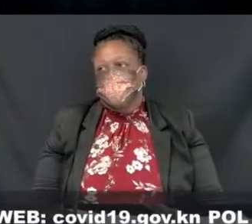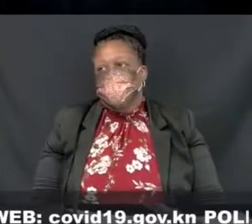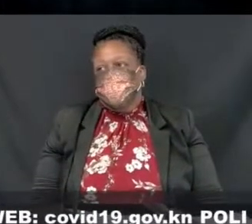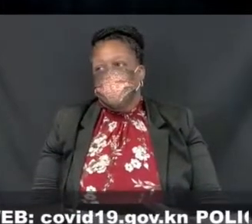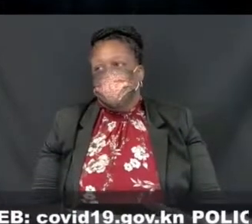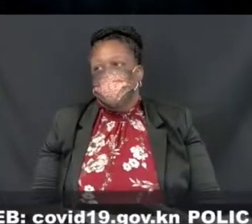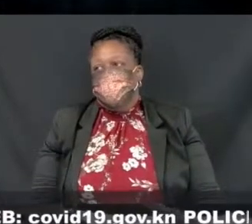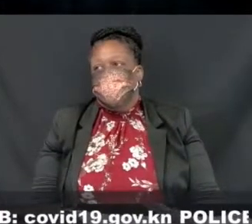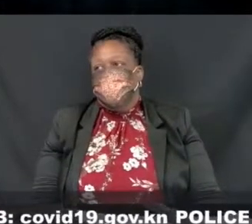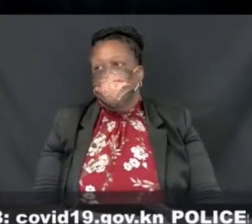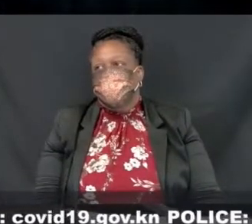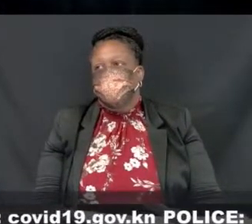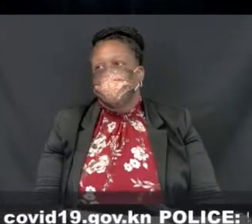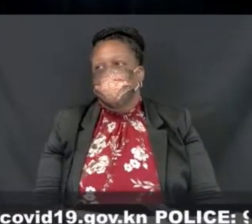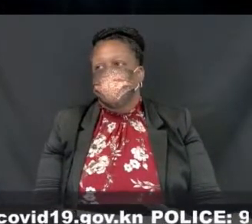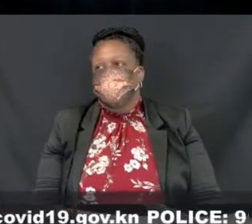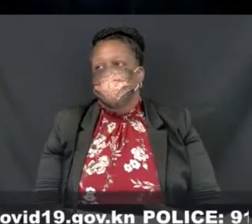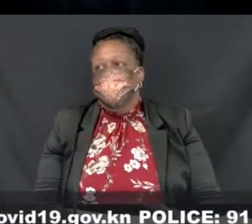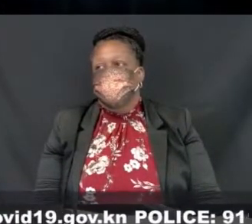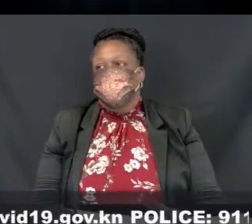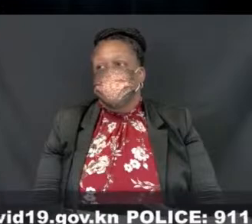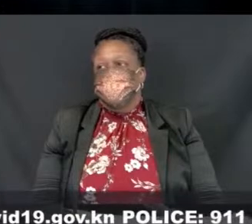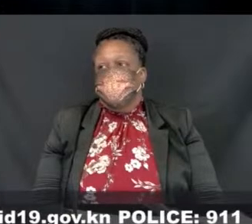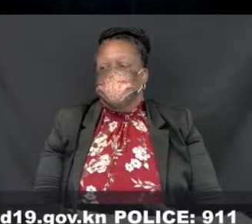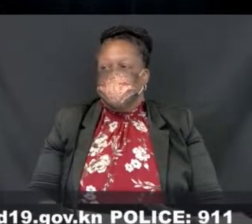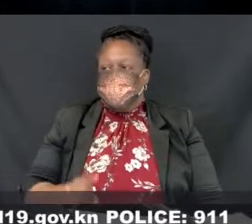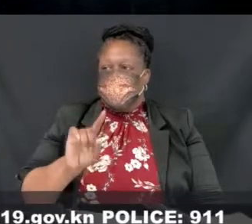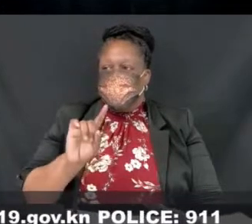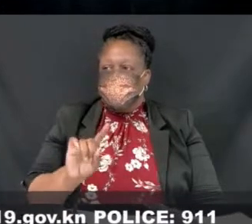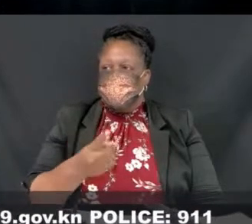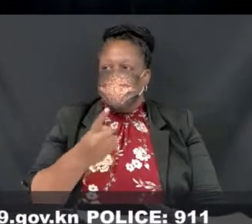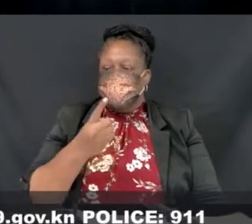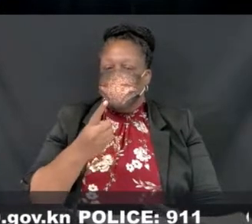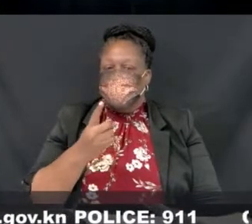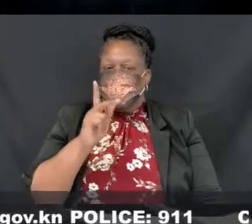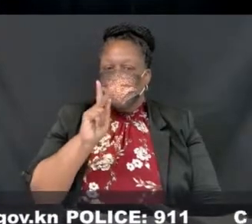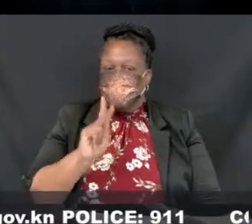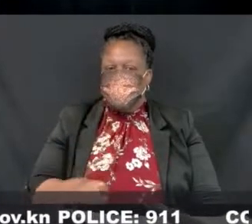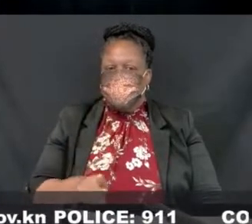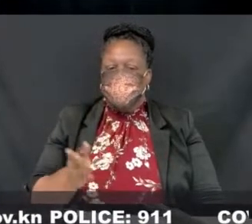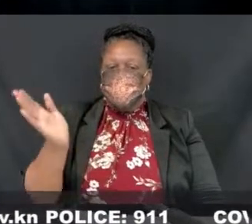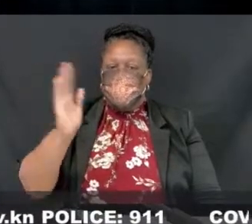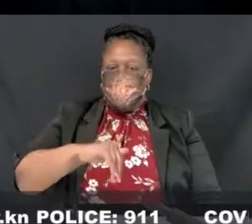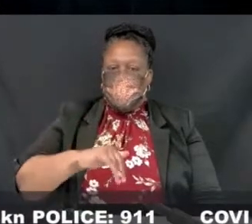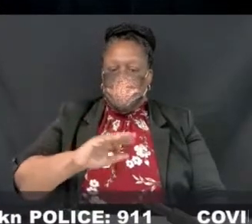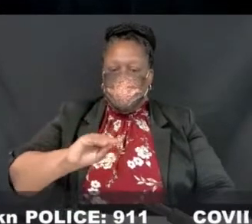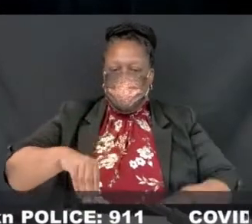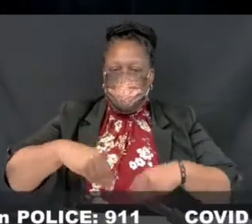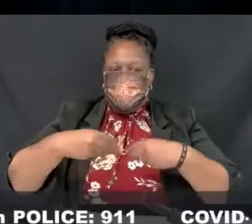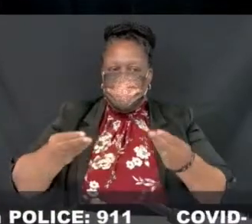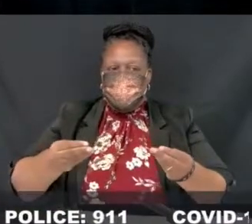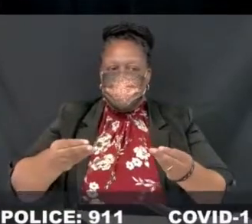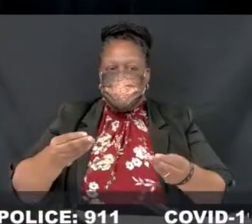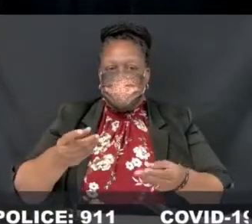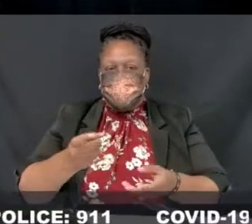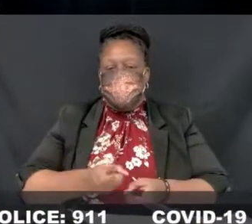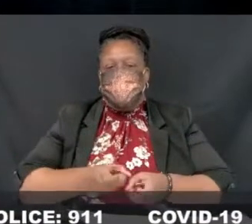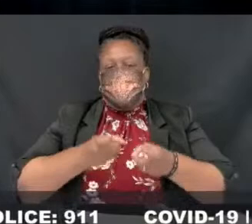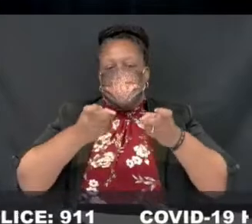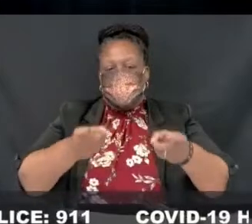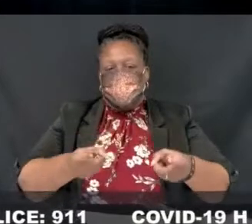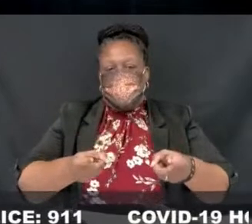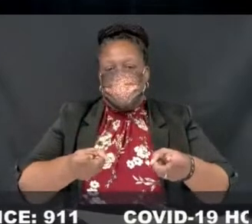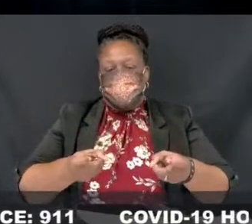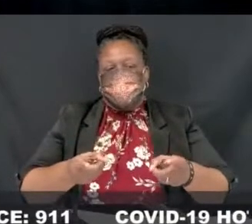Prince Brown was the first person to come up here and give his contribution, and he sparked off that